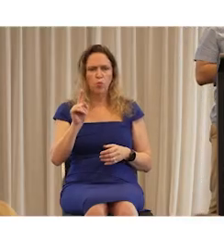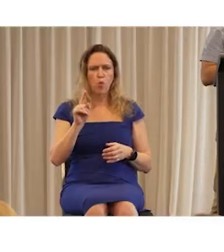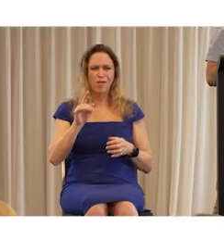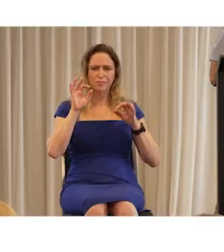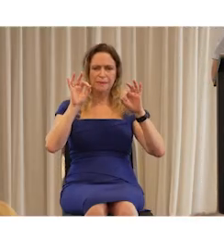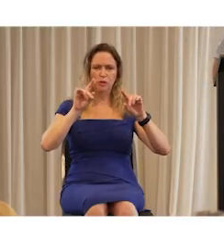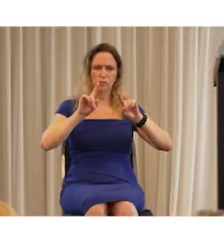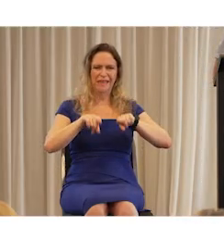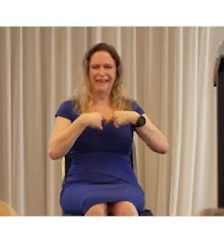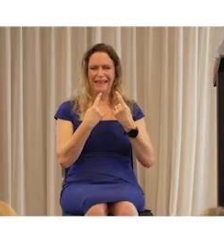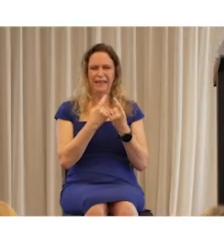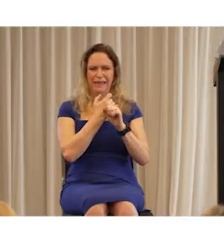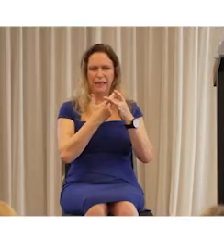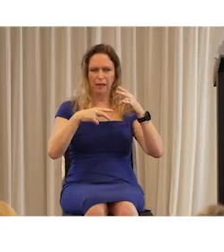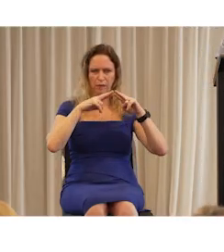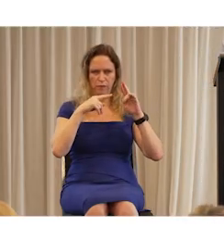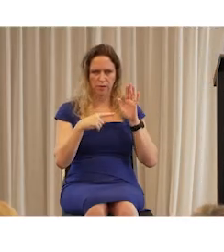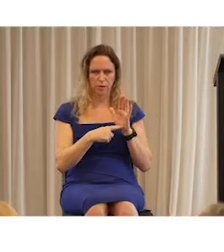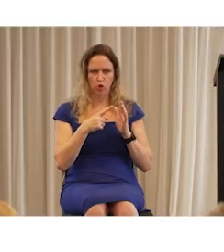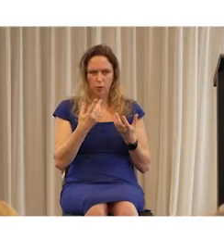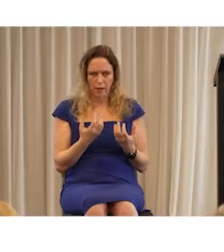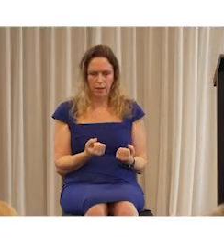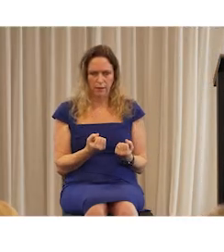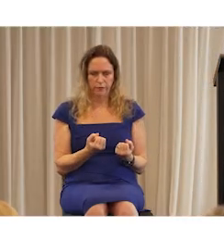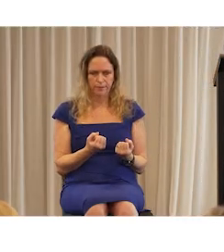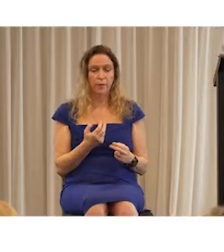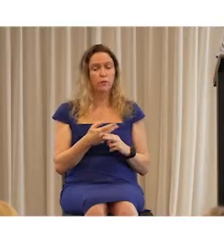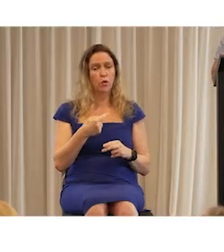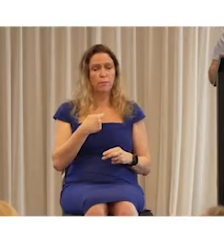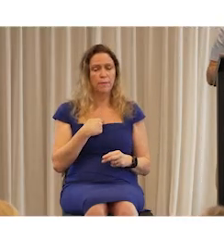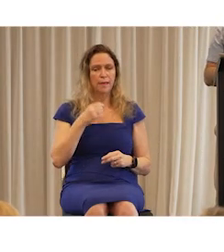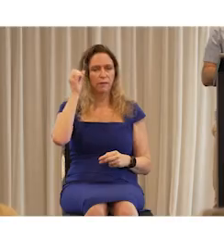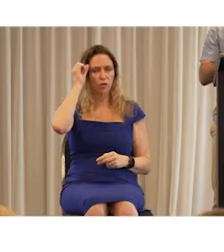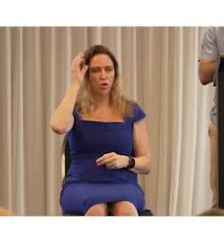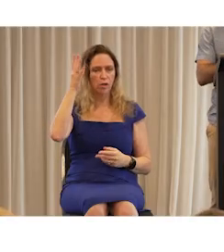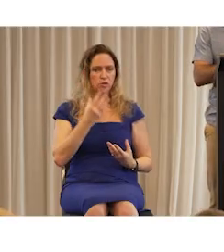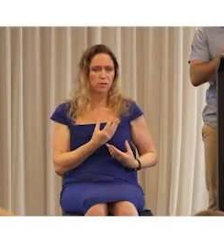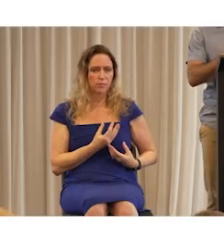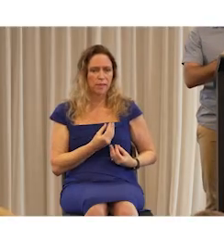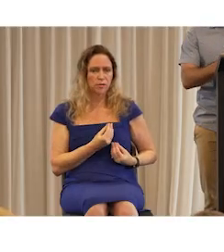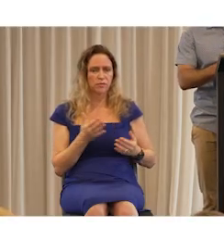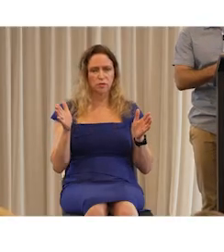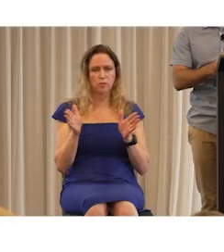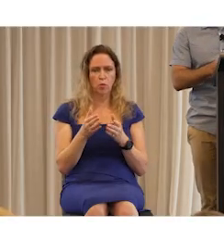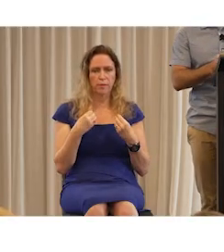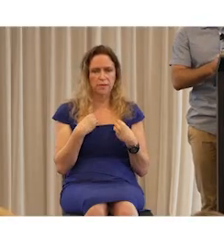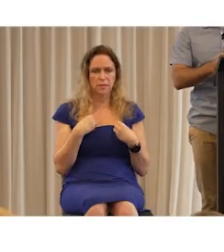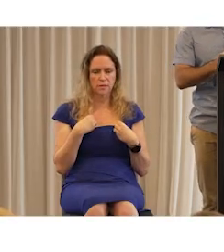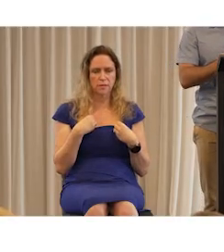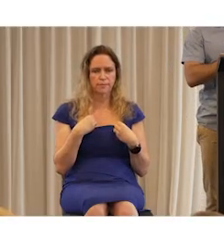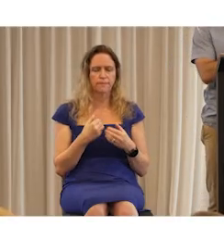myself, for example, I have a knowledge and a passion for social enterprise, small social businesses